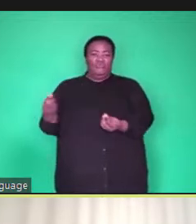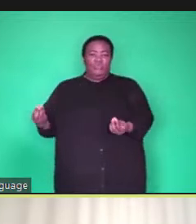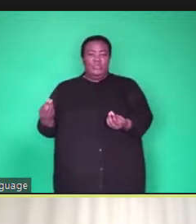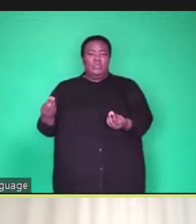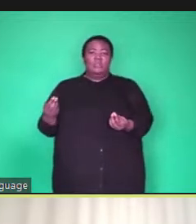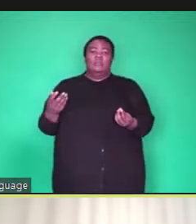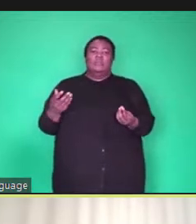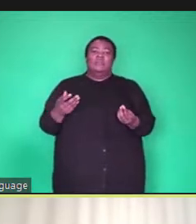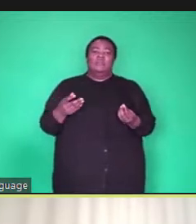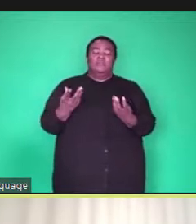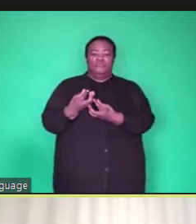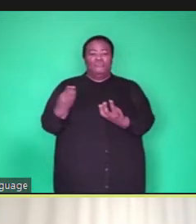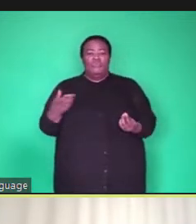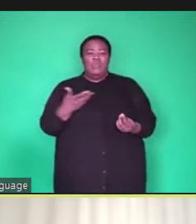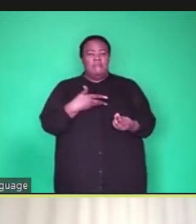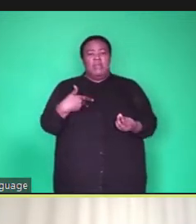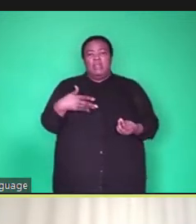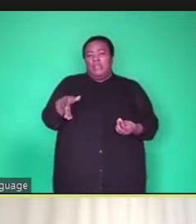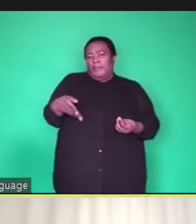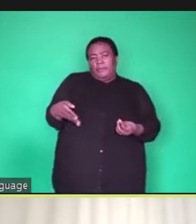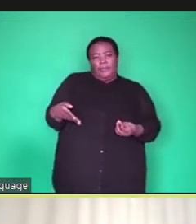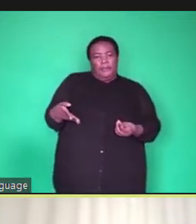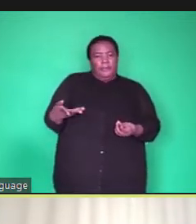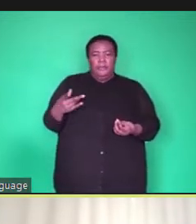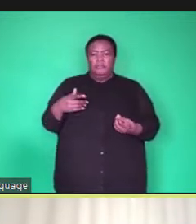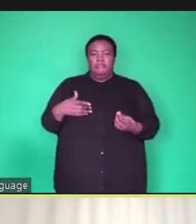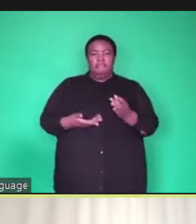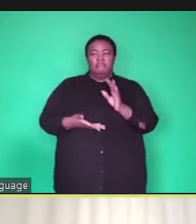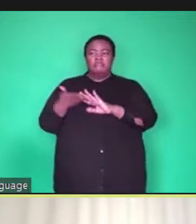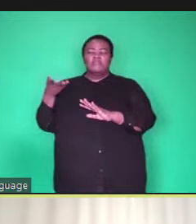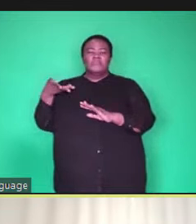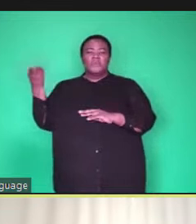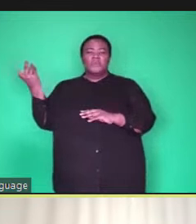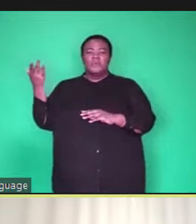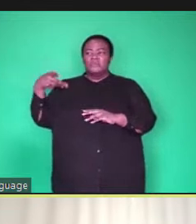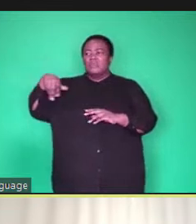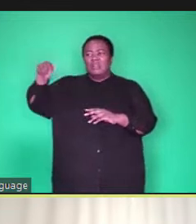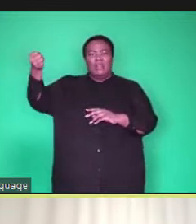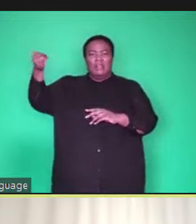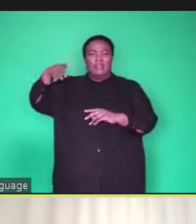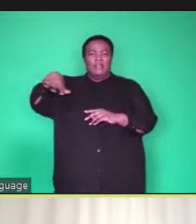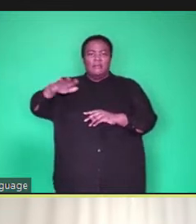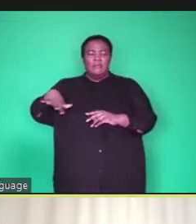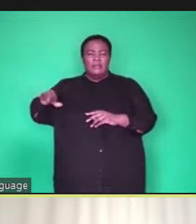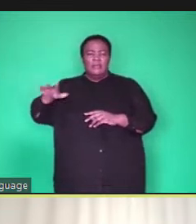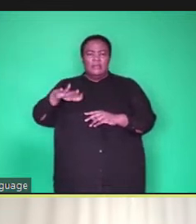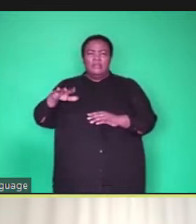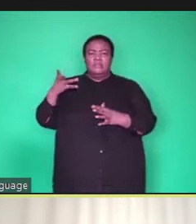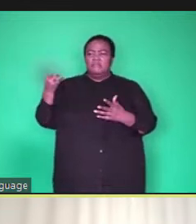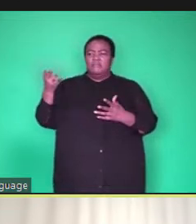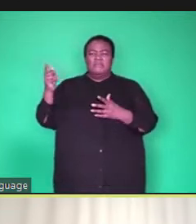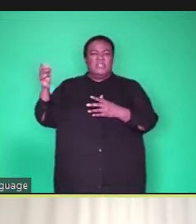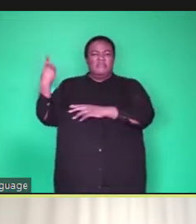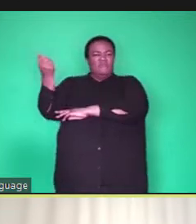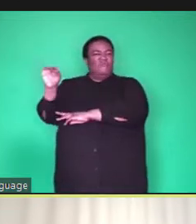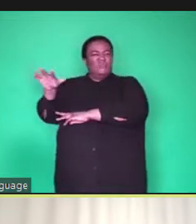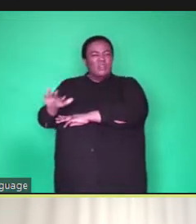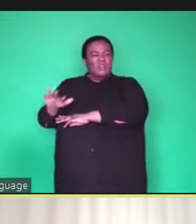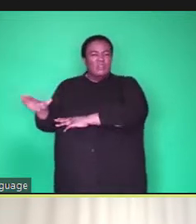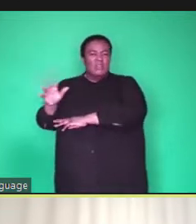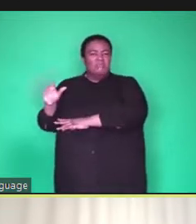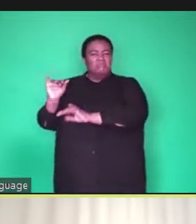without their mothers or those who are sent away are concentrated mainly in the former homeland areas,